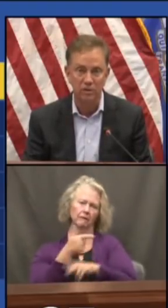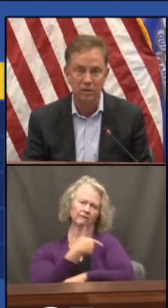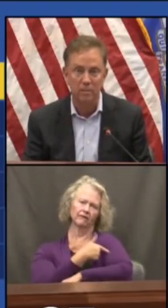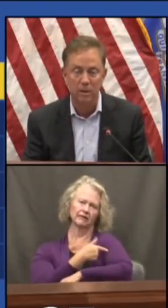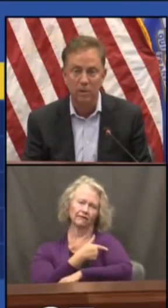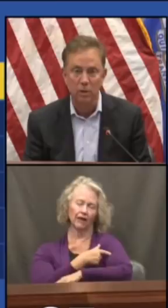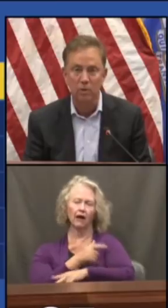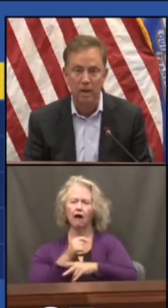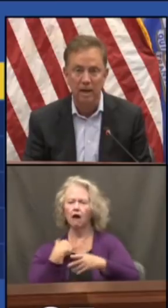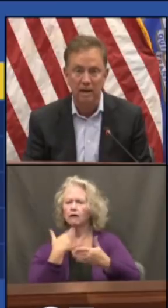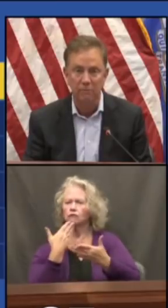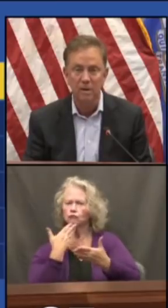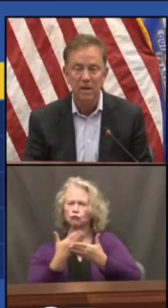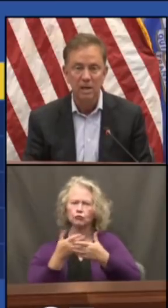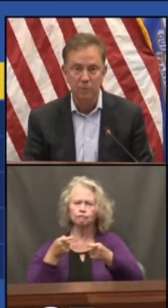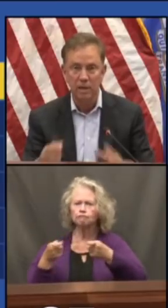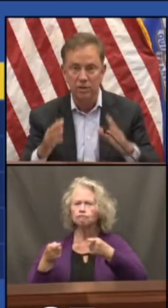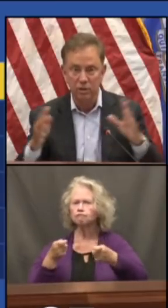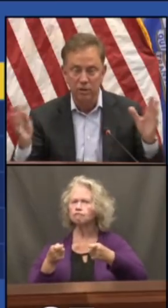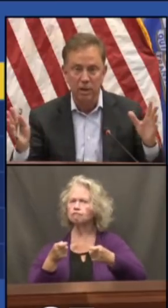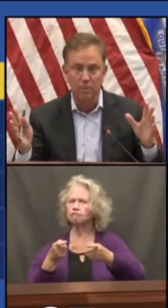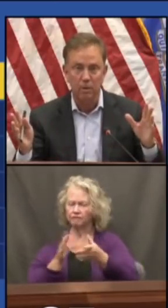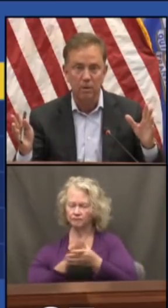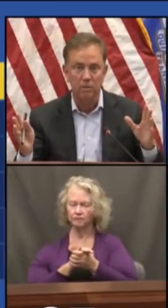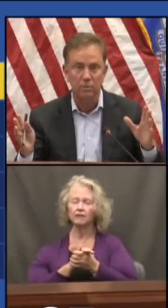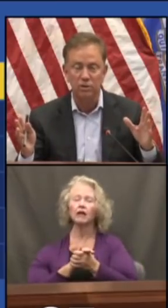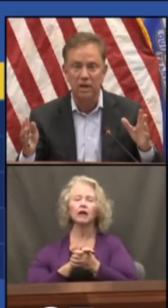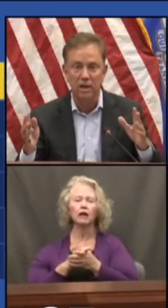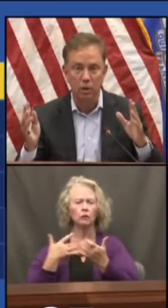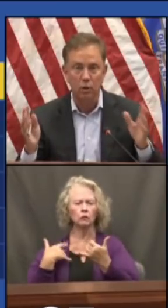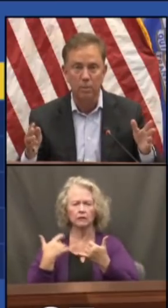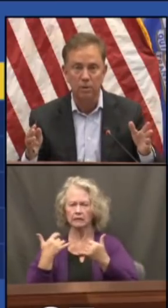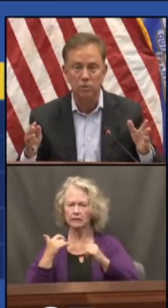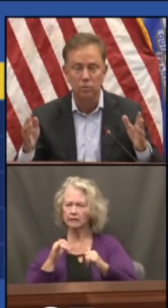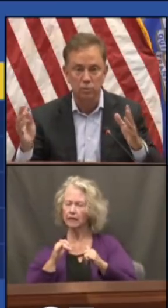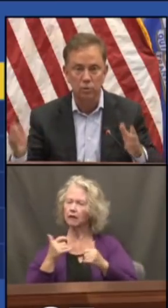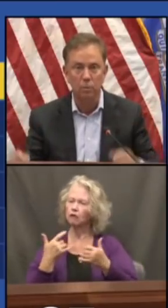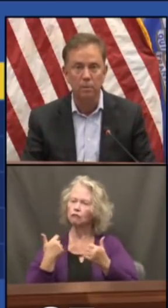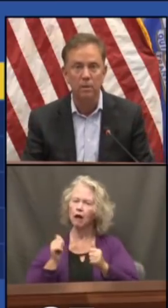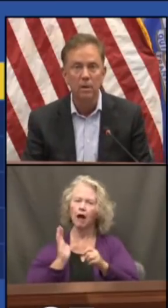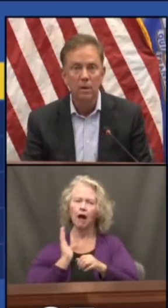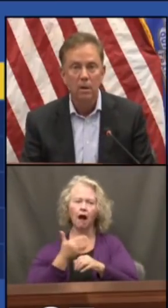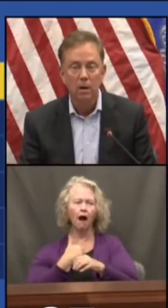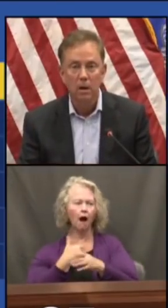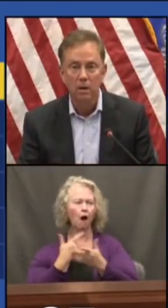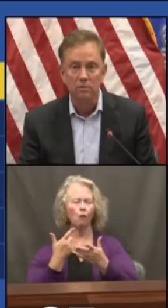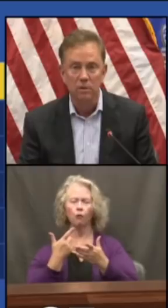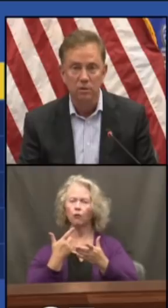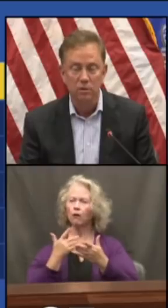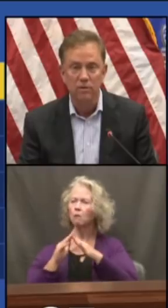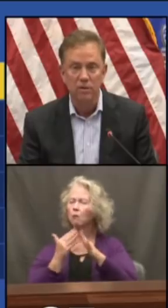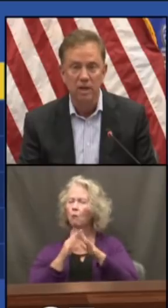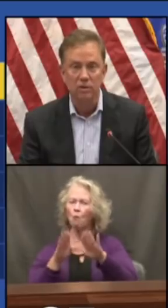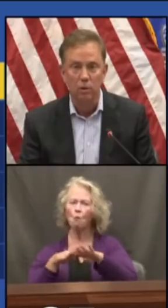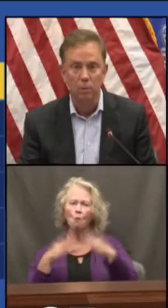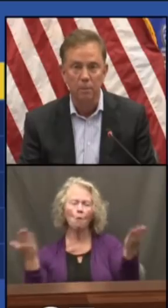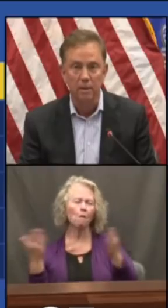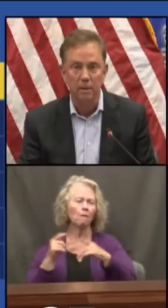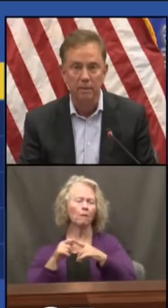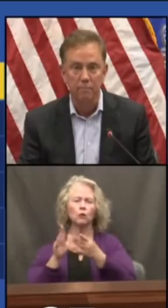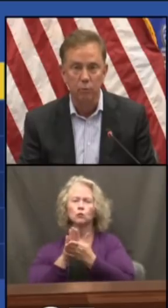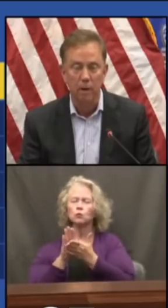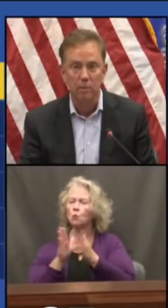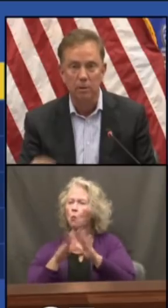the last, year and a half. As we continue to keep our society open, our schools open, our service sector